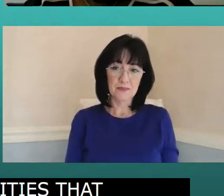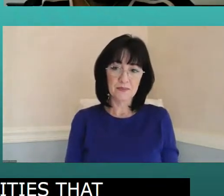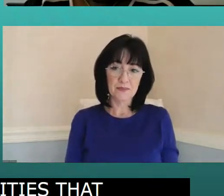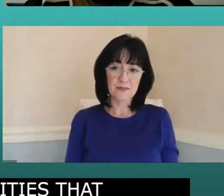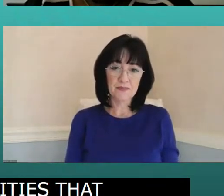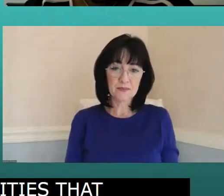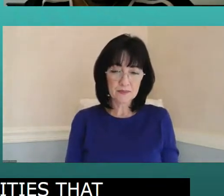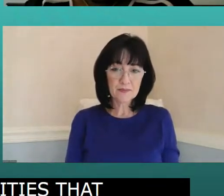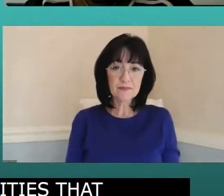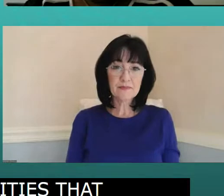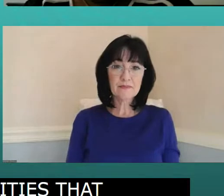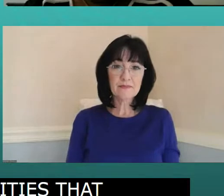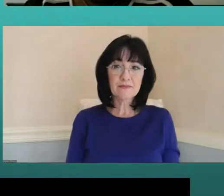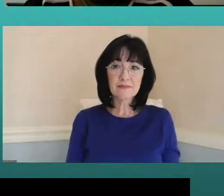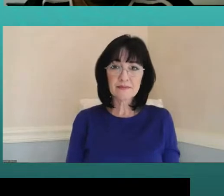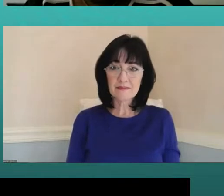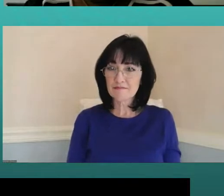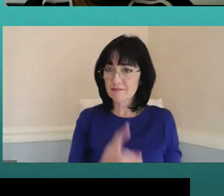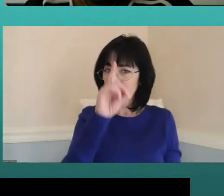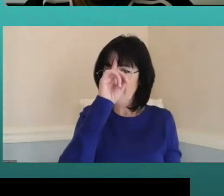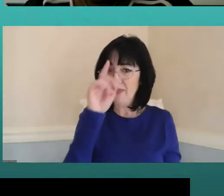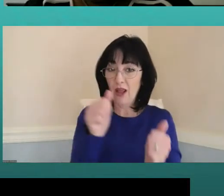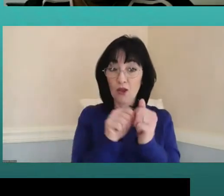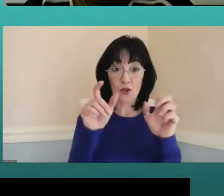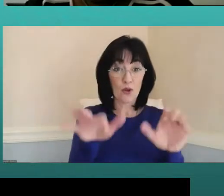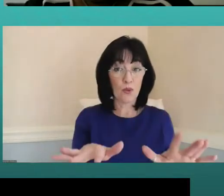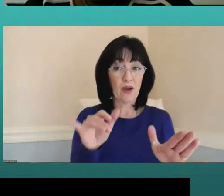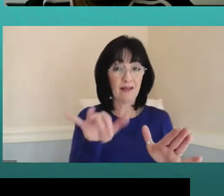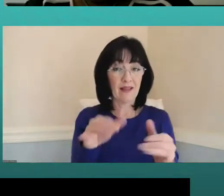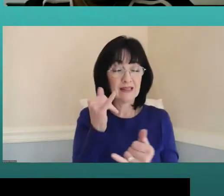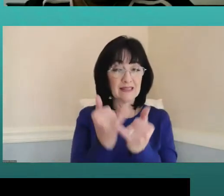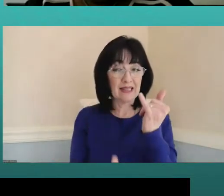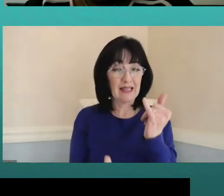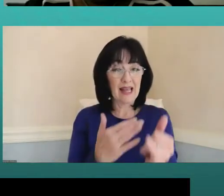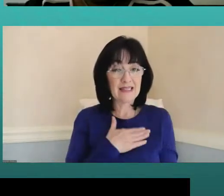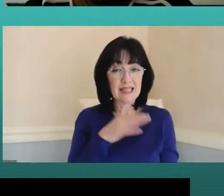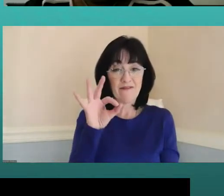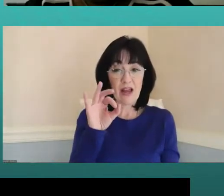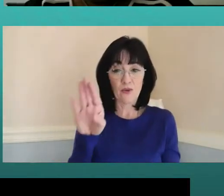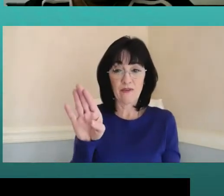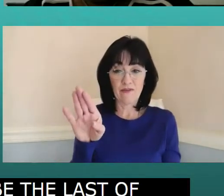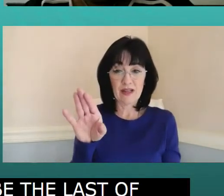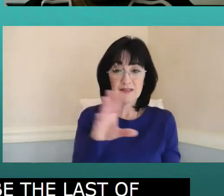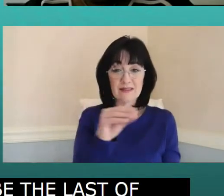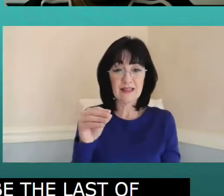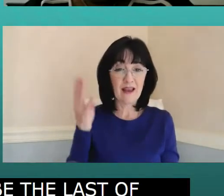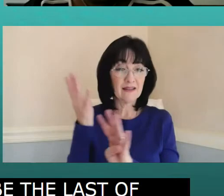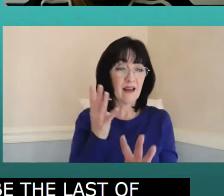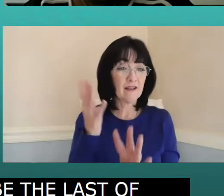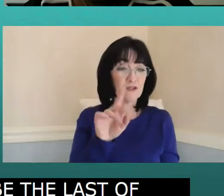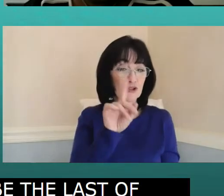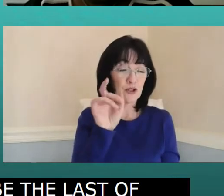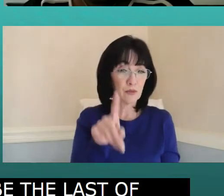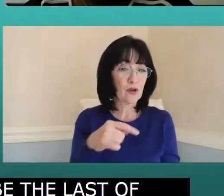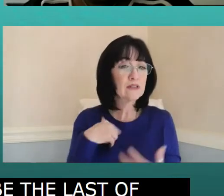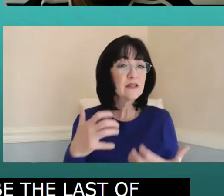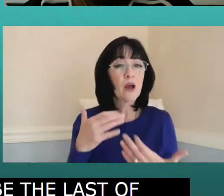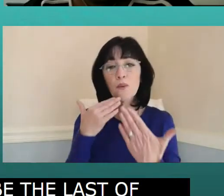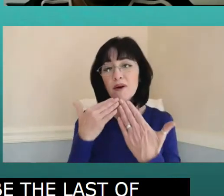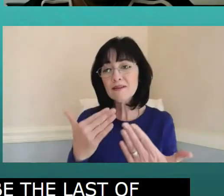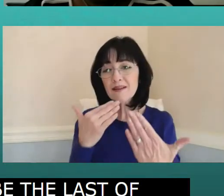Great. Well, I think with that seems to be the last of our Facebook and live stream questions. I just want to thank